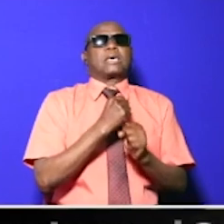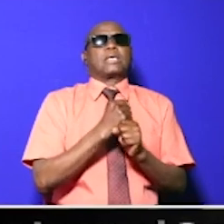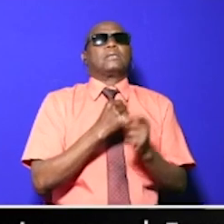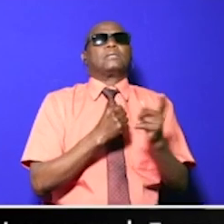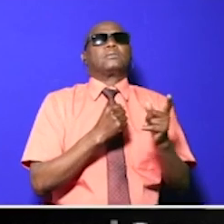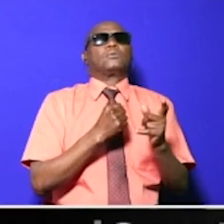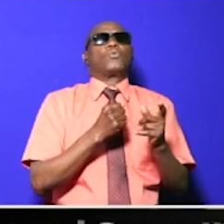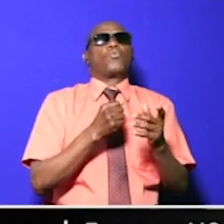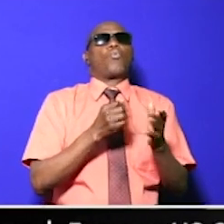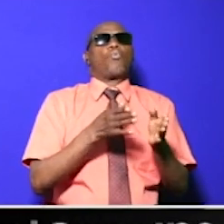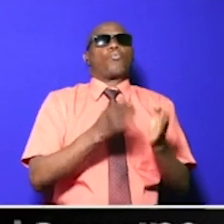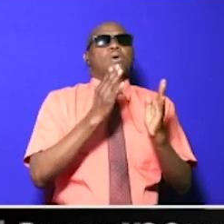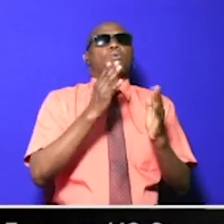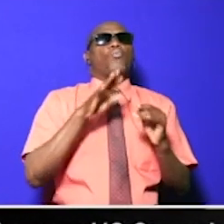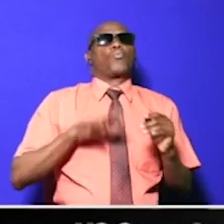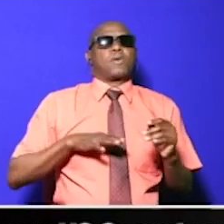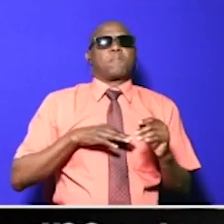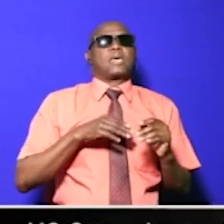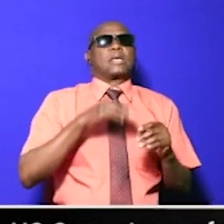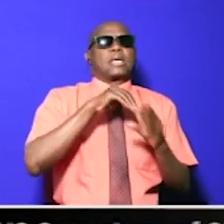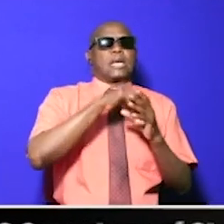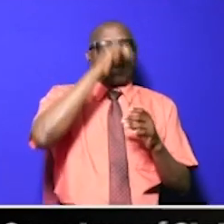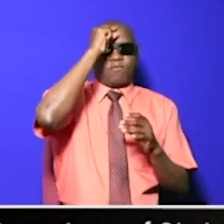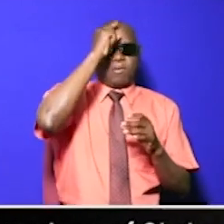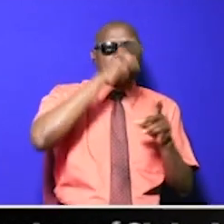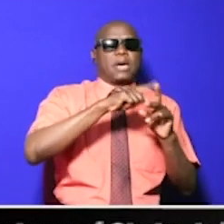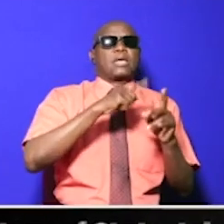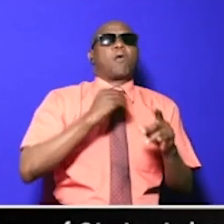deliberate way of having women not only in our governments but in our